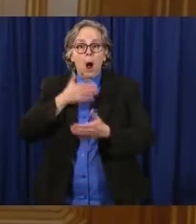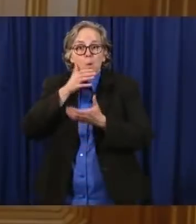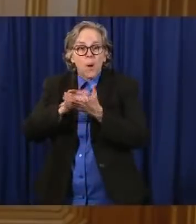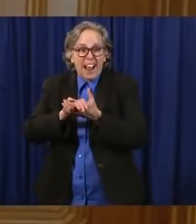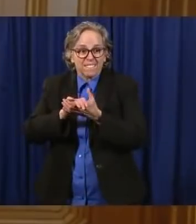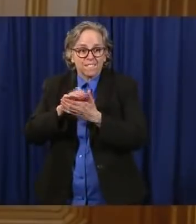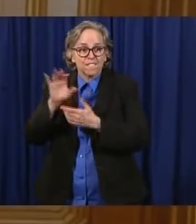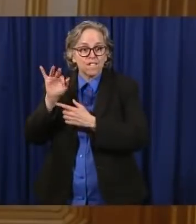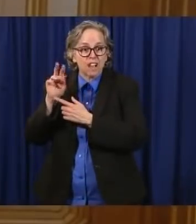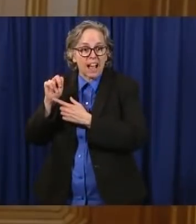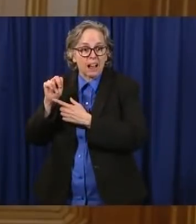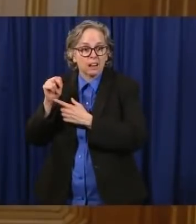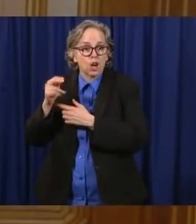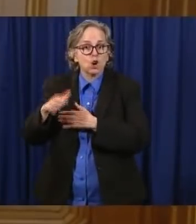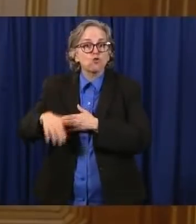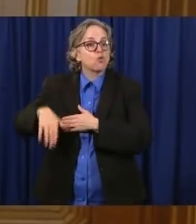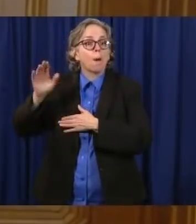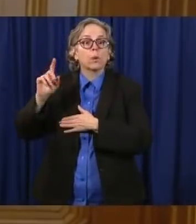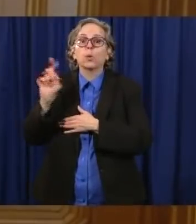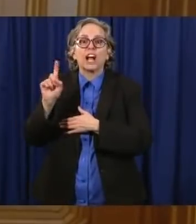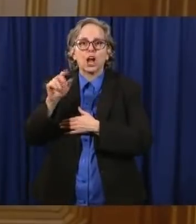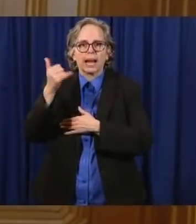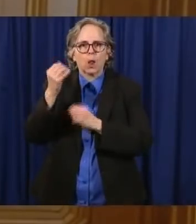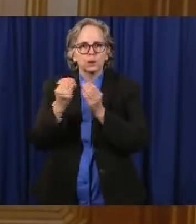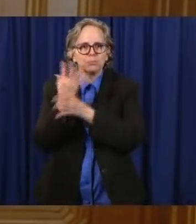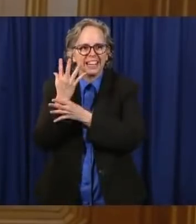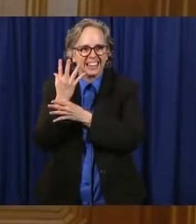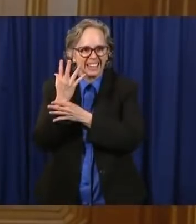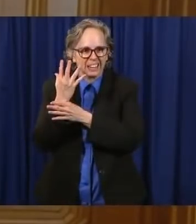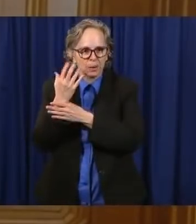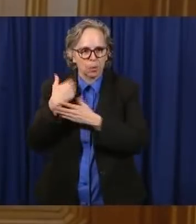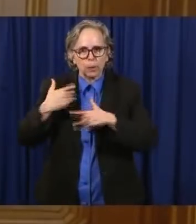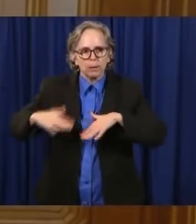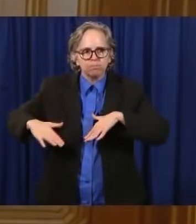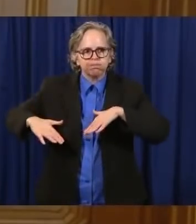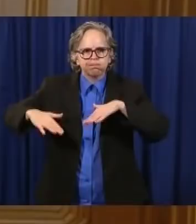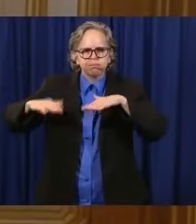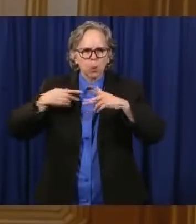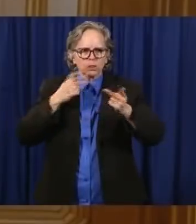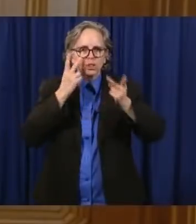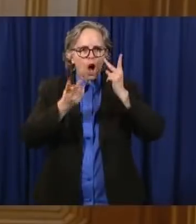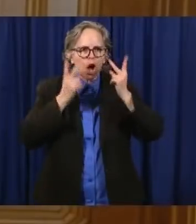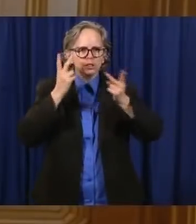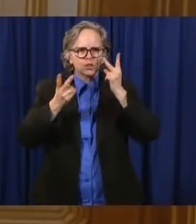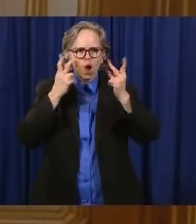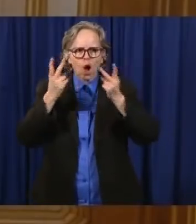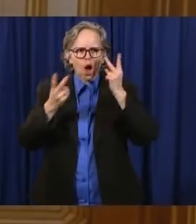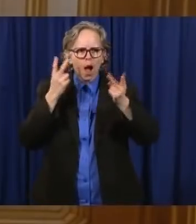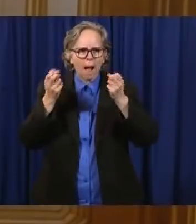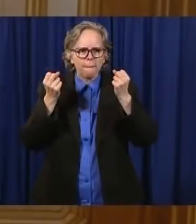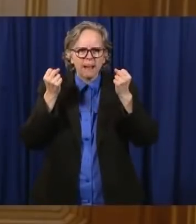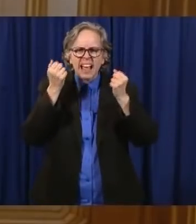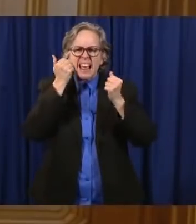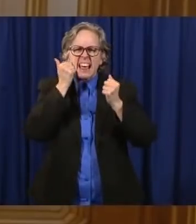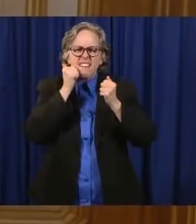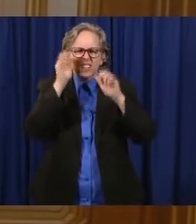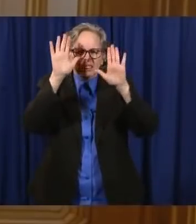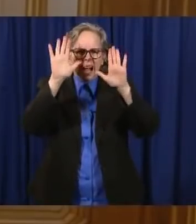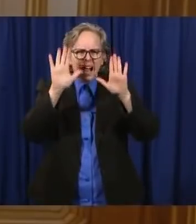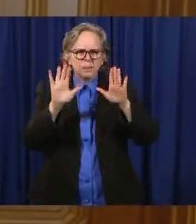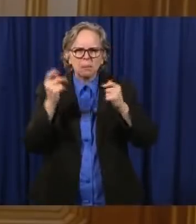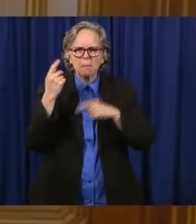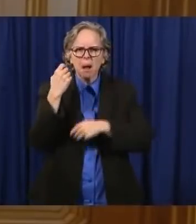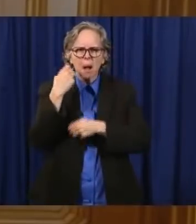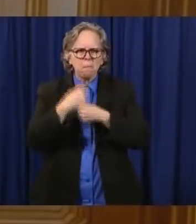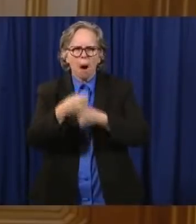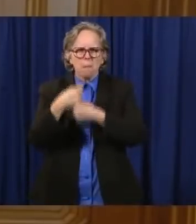on Saturday morning, there was people who were protesting, were big believers in the First Amendment. And the folks who